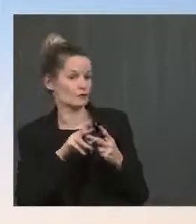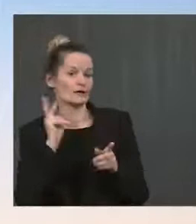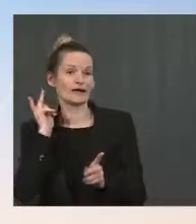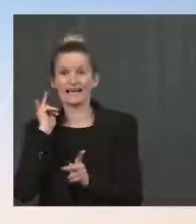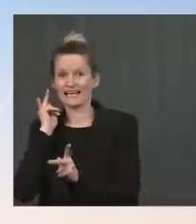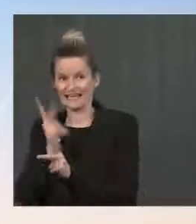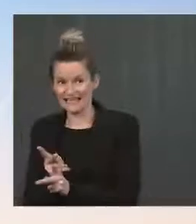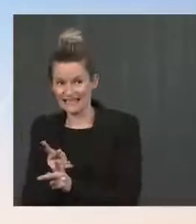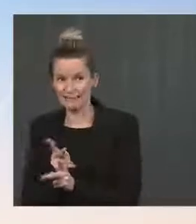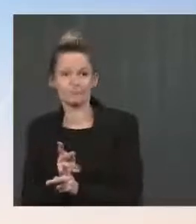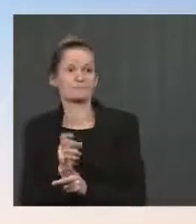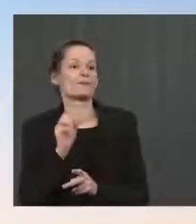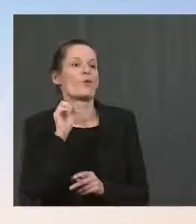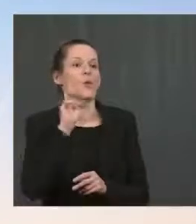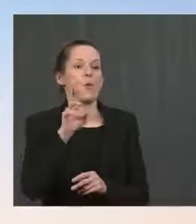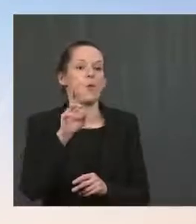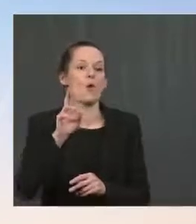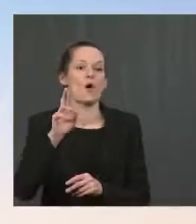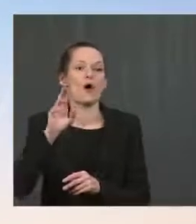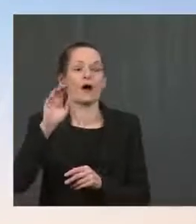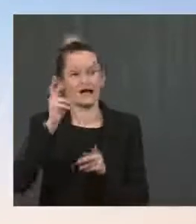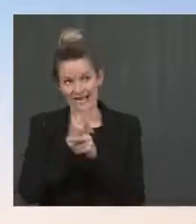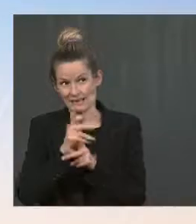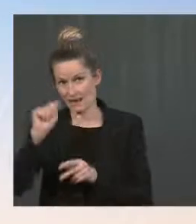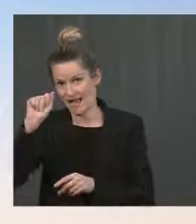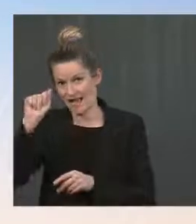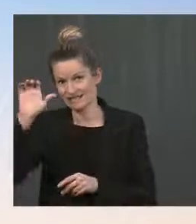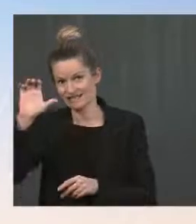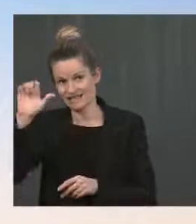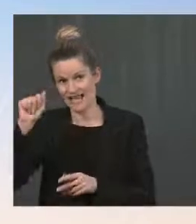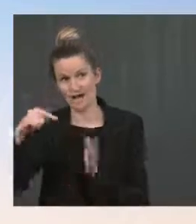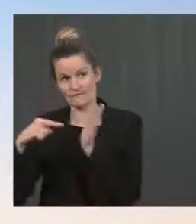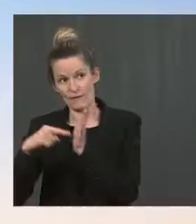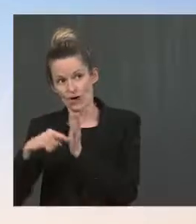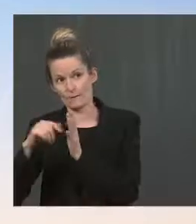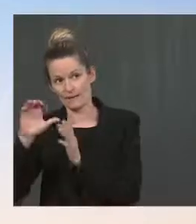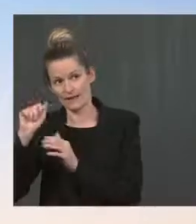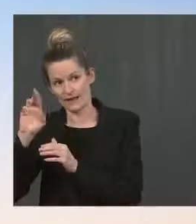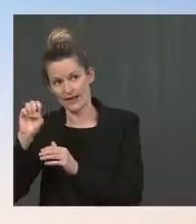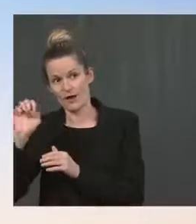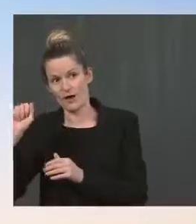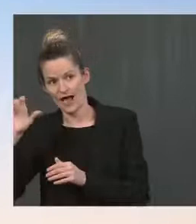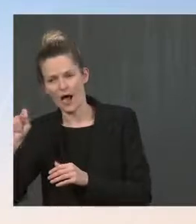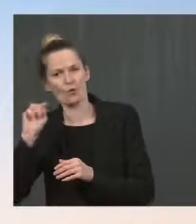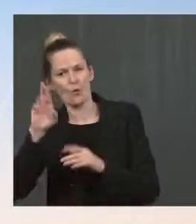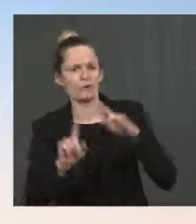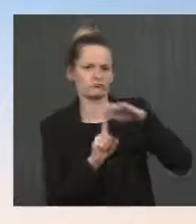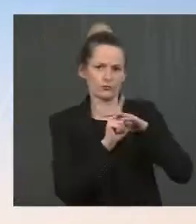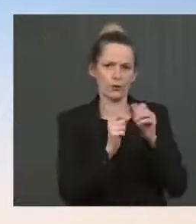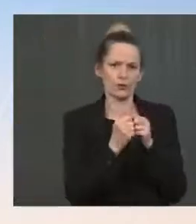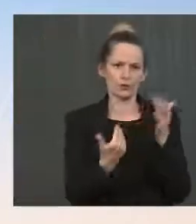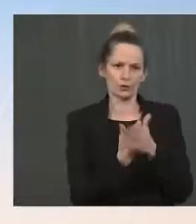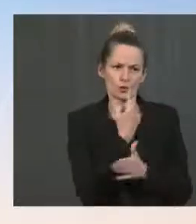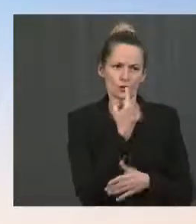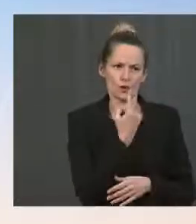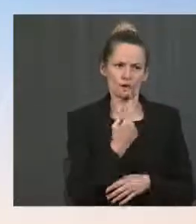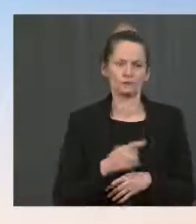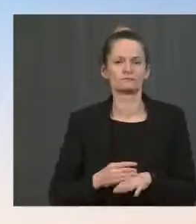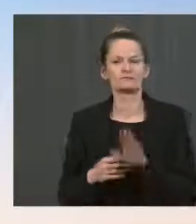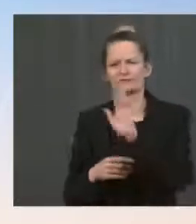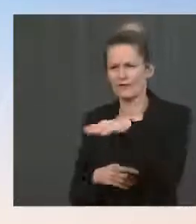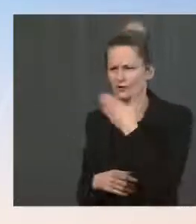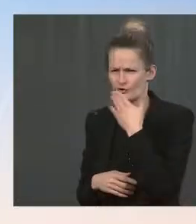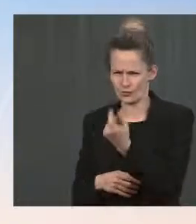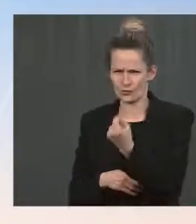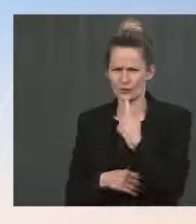overall price tag? And if there is a choice, what would President Biden choose? I certainly understand your question. I think you probably can predict